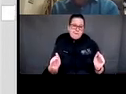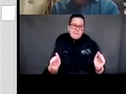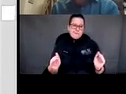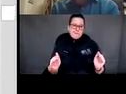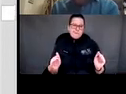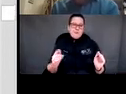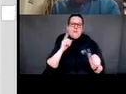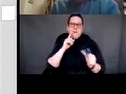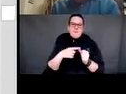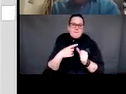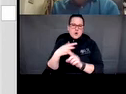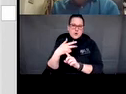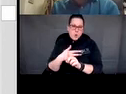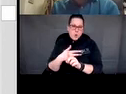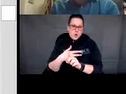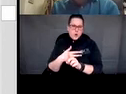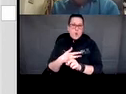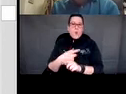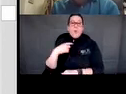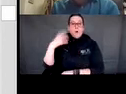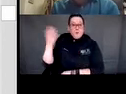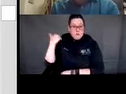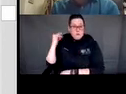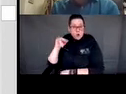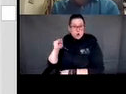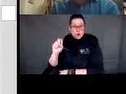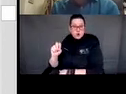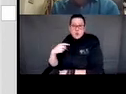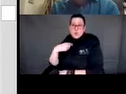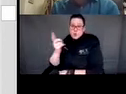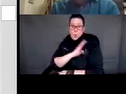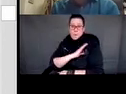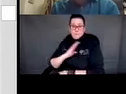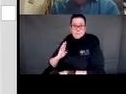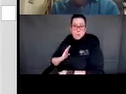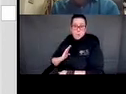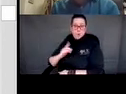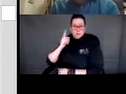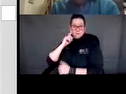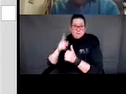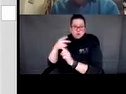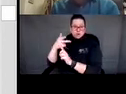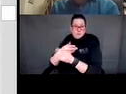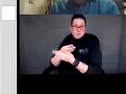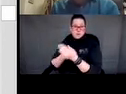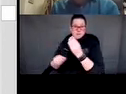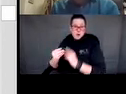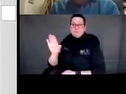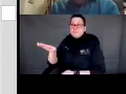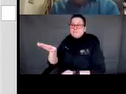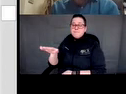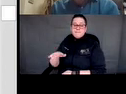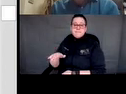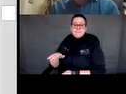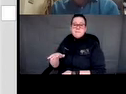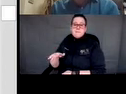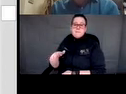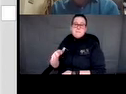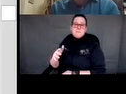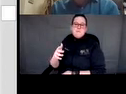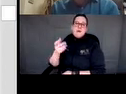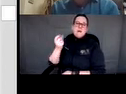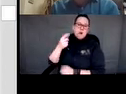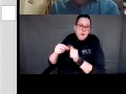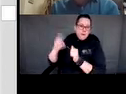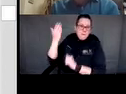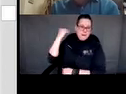first quarter. We told our board back in June when we were developing the first quarter budget, we were at that time, we were only about 80%